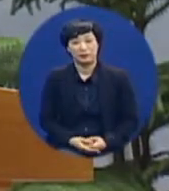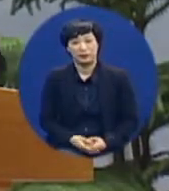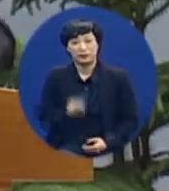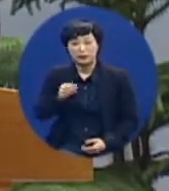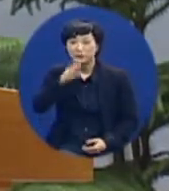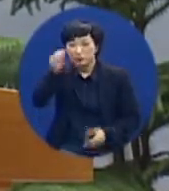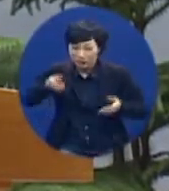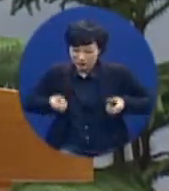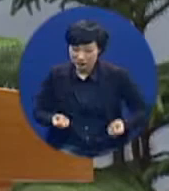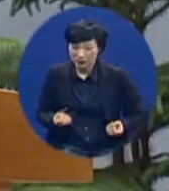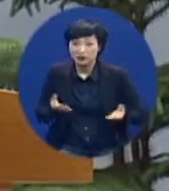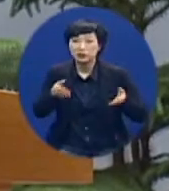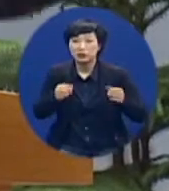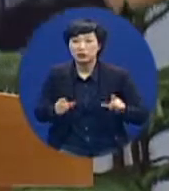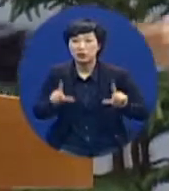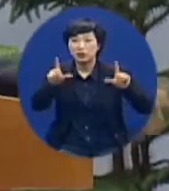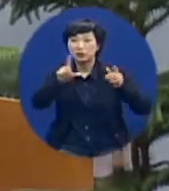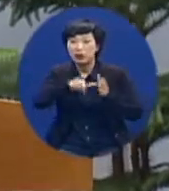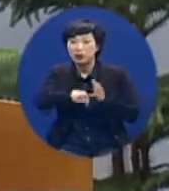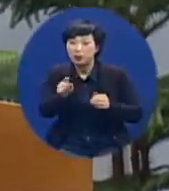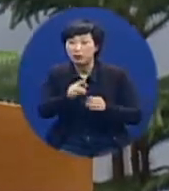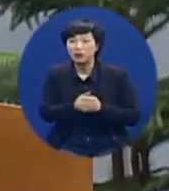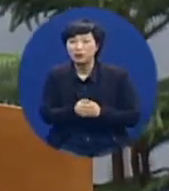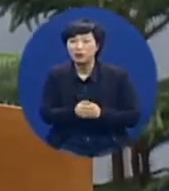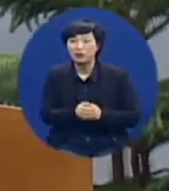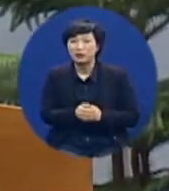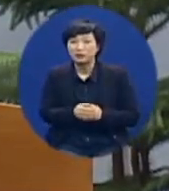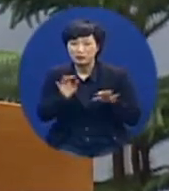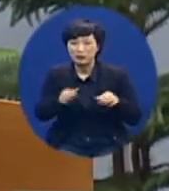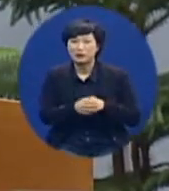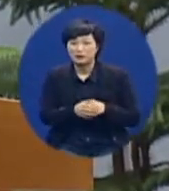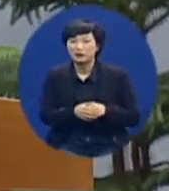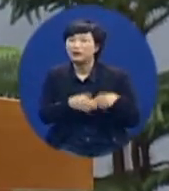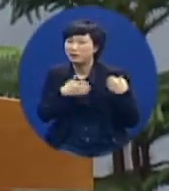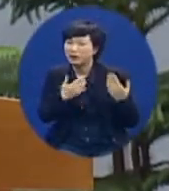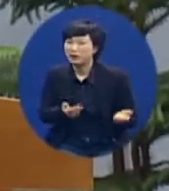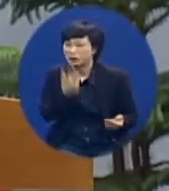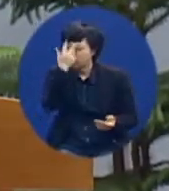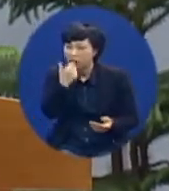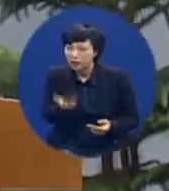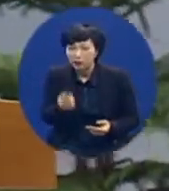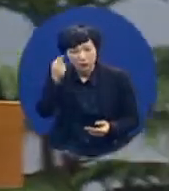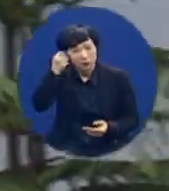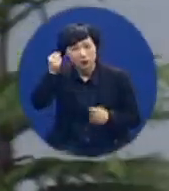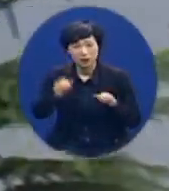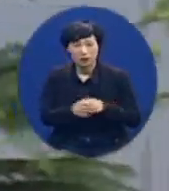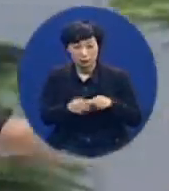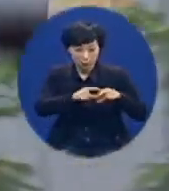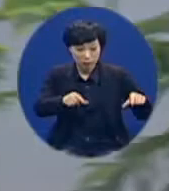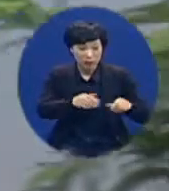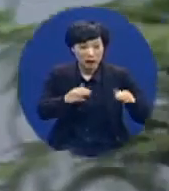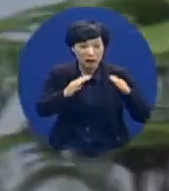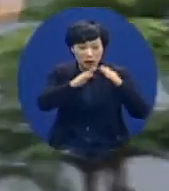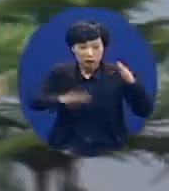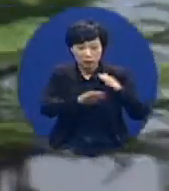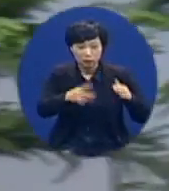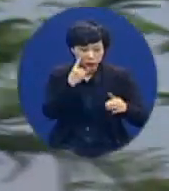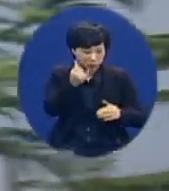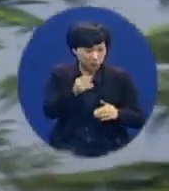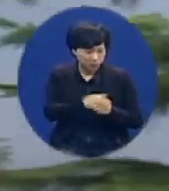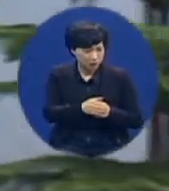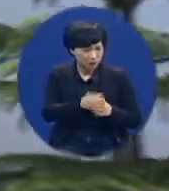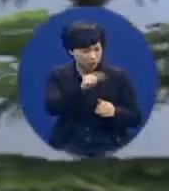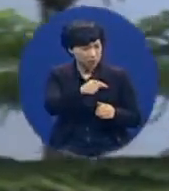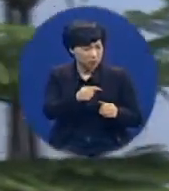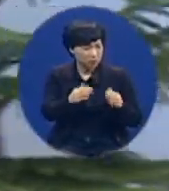Parents even think to allow their children to meet their friends late